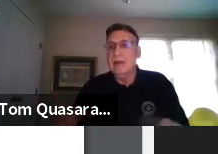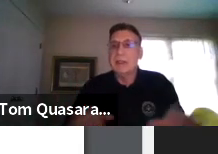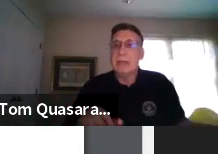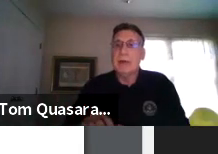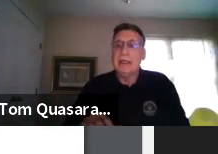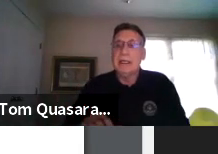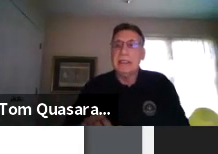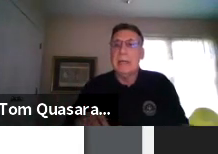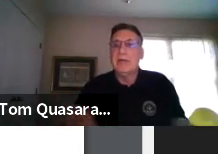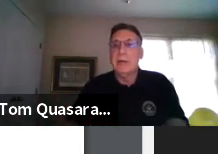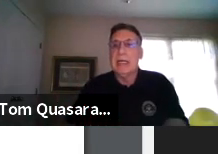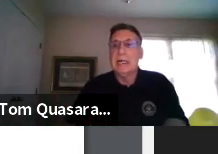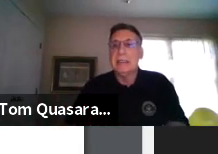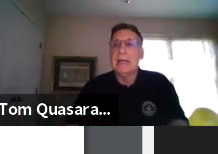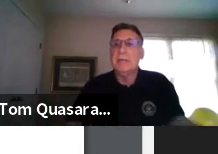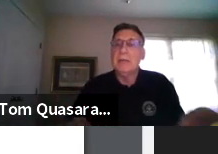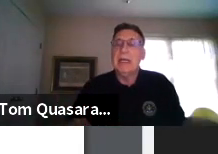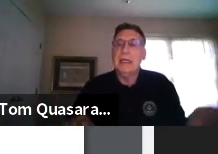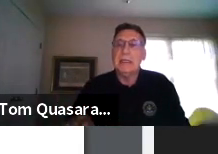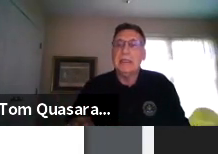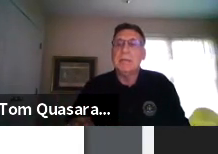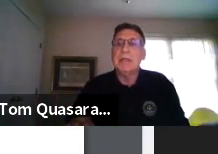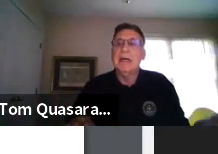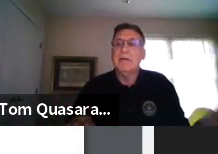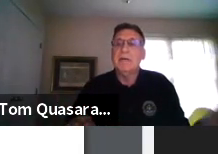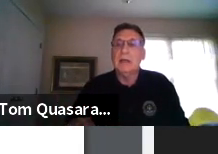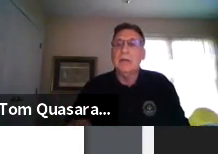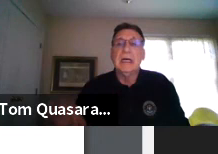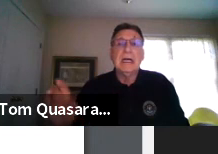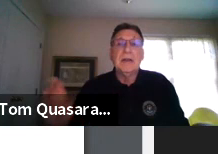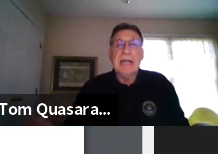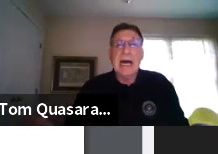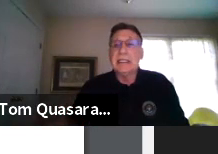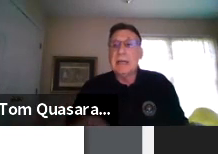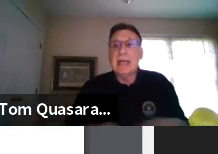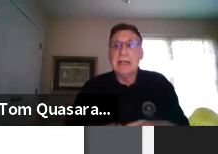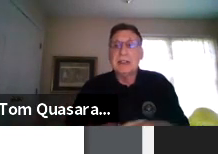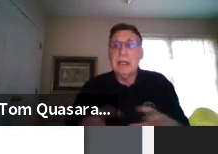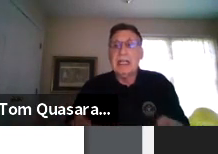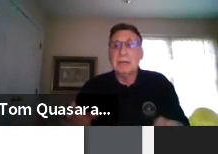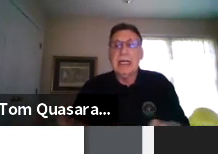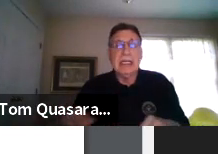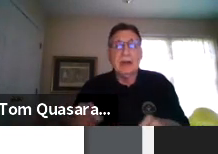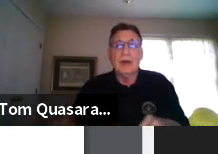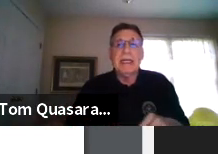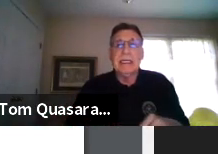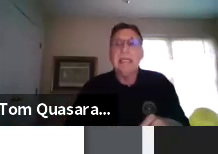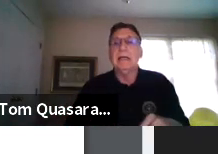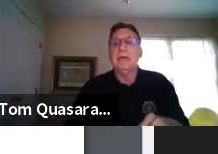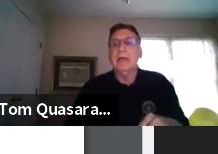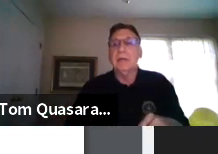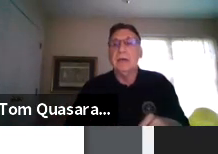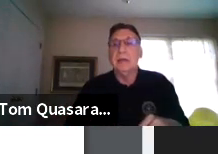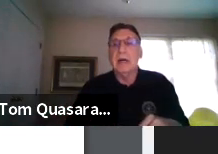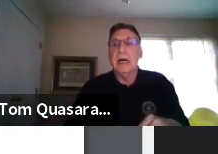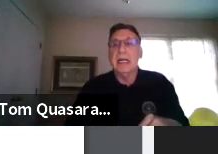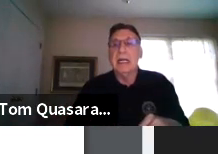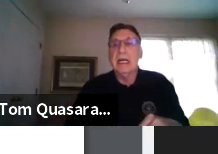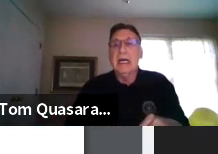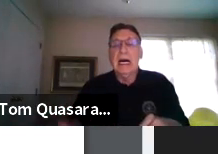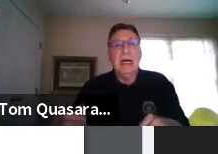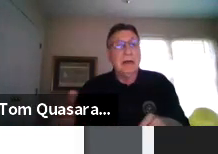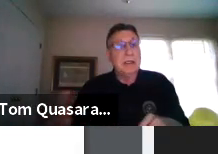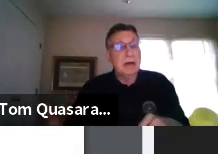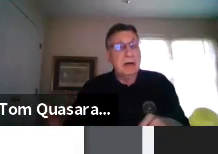The obvious, separate the exempt from the non-exempt and make the exempt available. The non-exempt has to be explained in great detail by the public